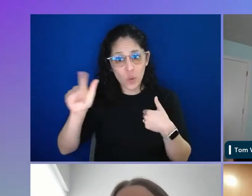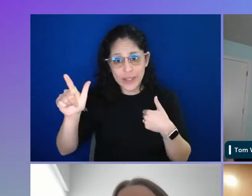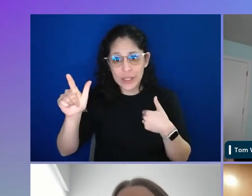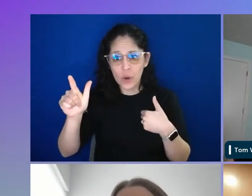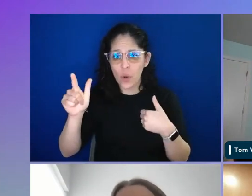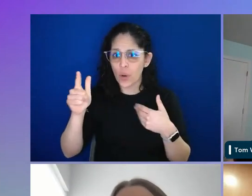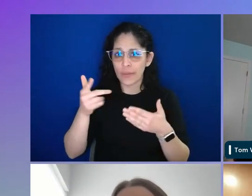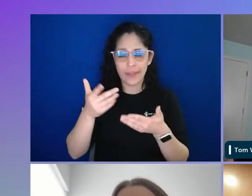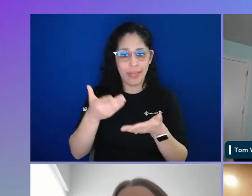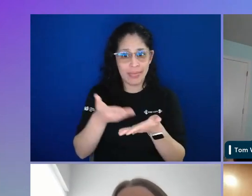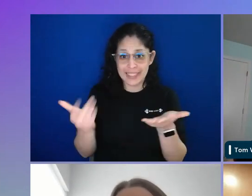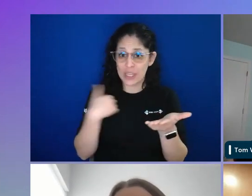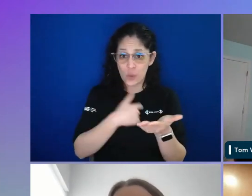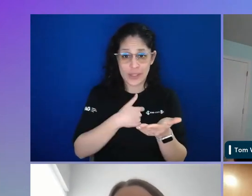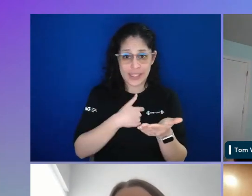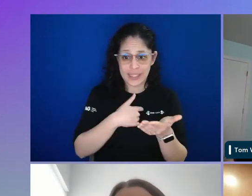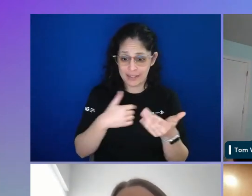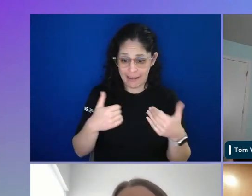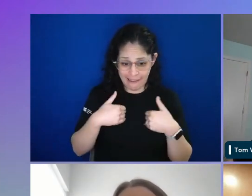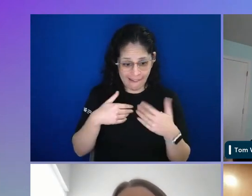in the end after I do some analysis.